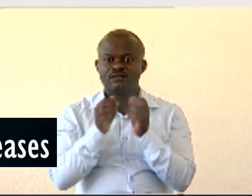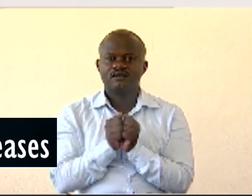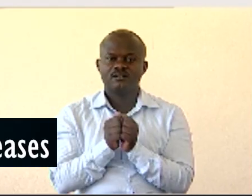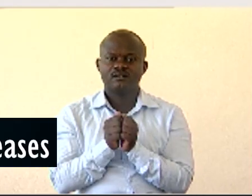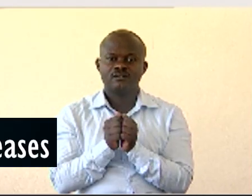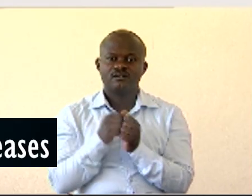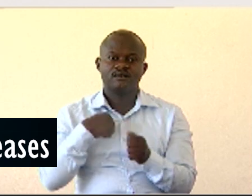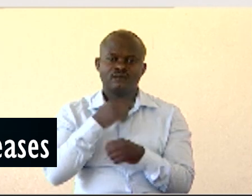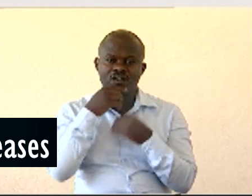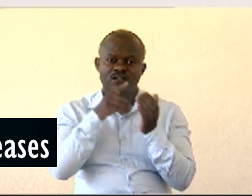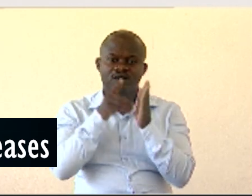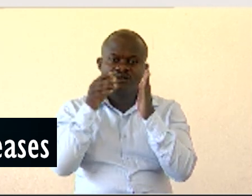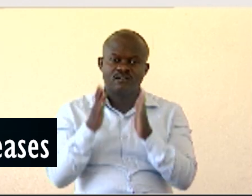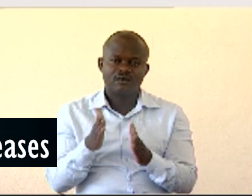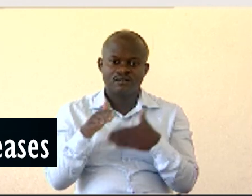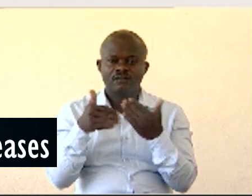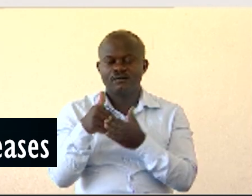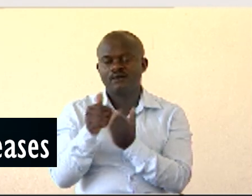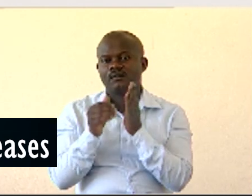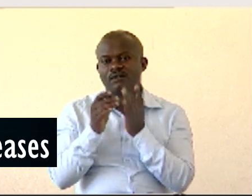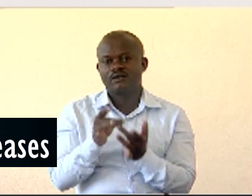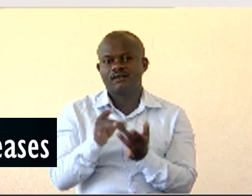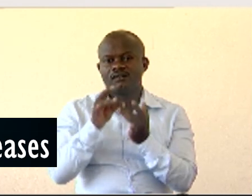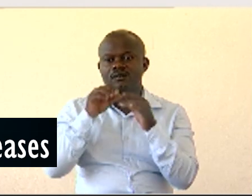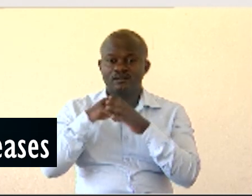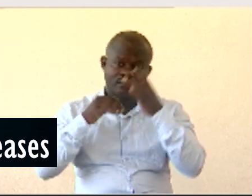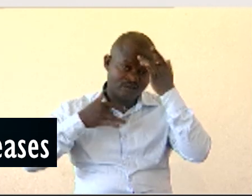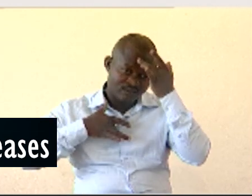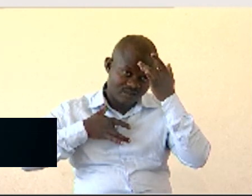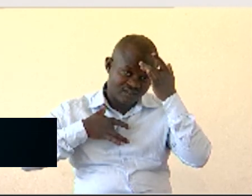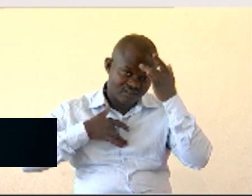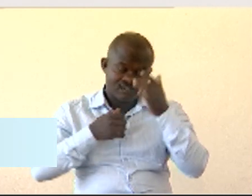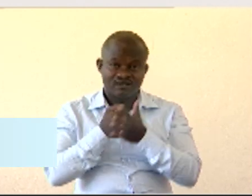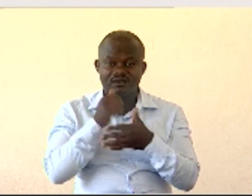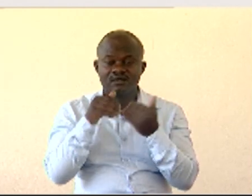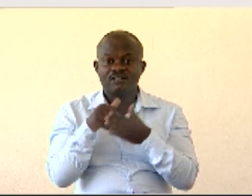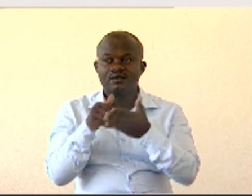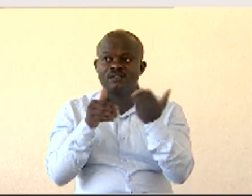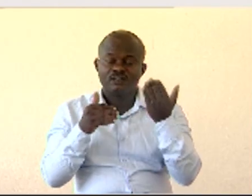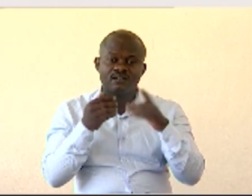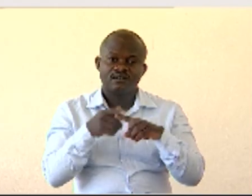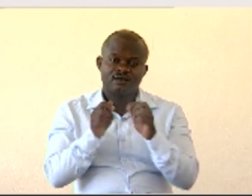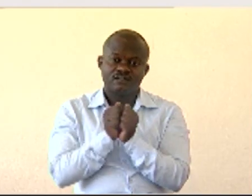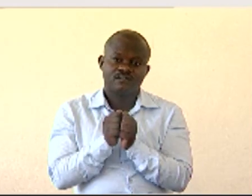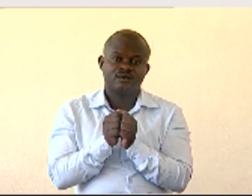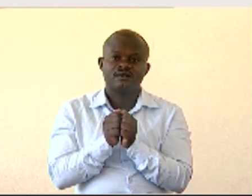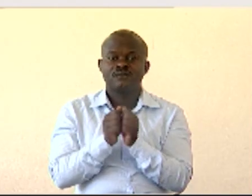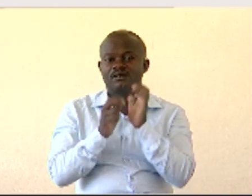have doctors, they are specialists in disease-causing agent, infectious diseases. They are referred to